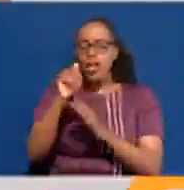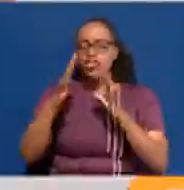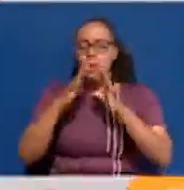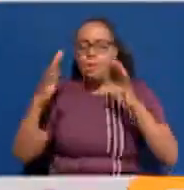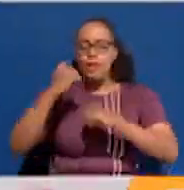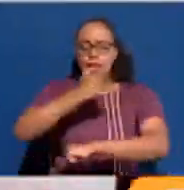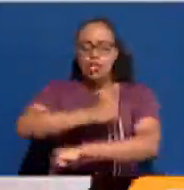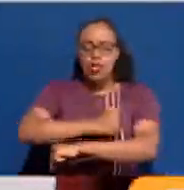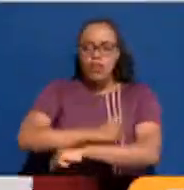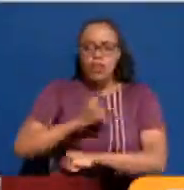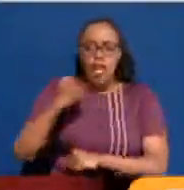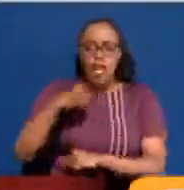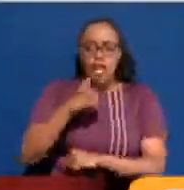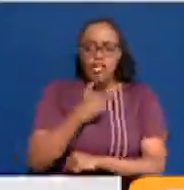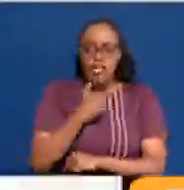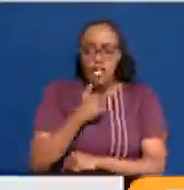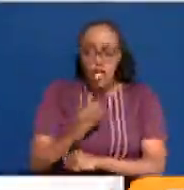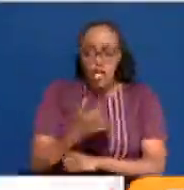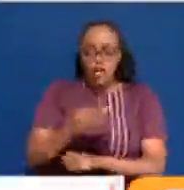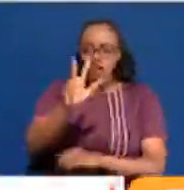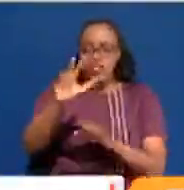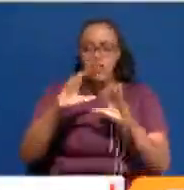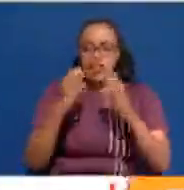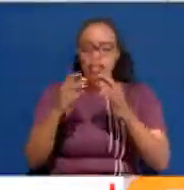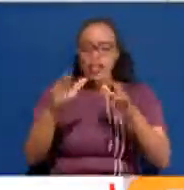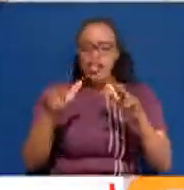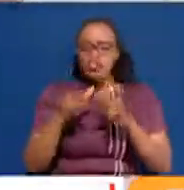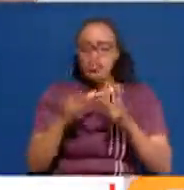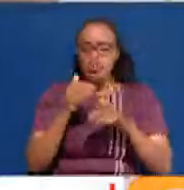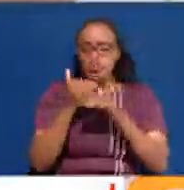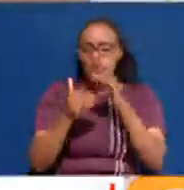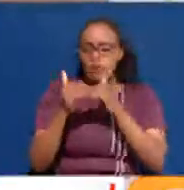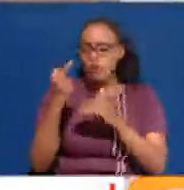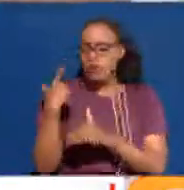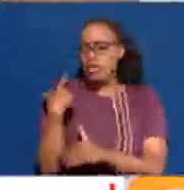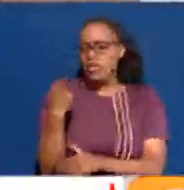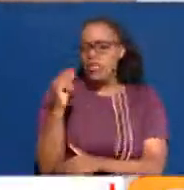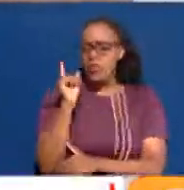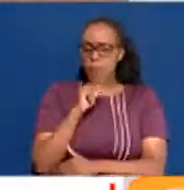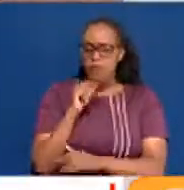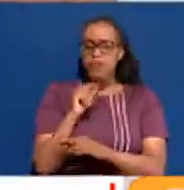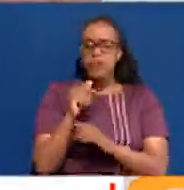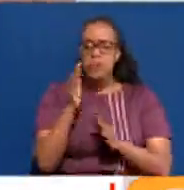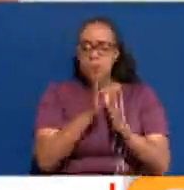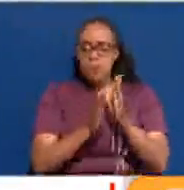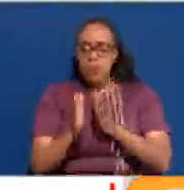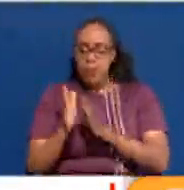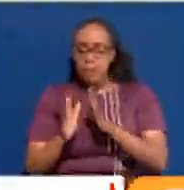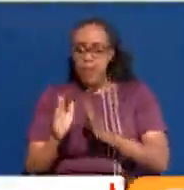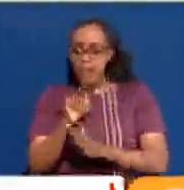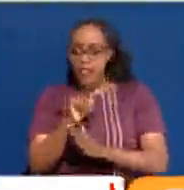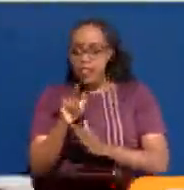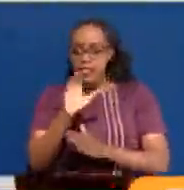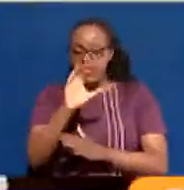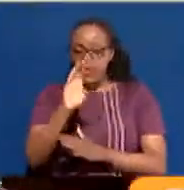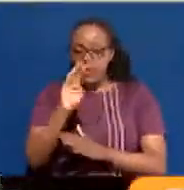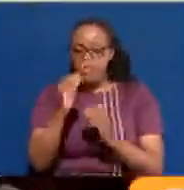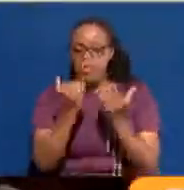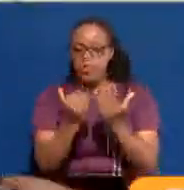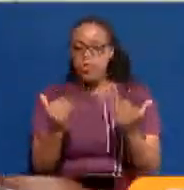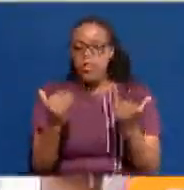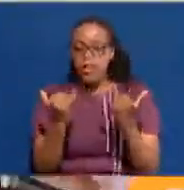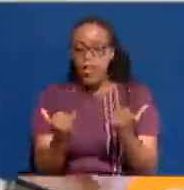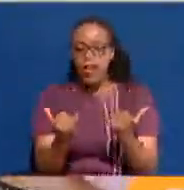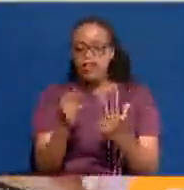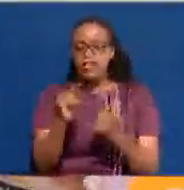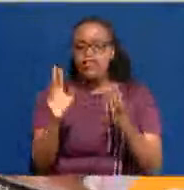schools. Na tuko na 3 classes yenye tulijenga juzi kujitayarisha kwa watoto wa CBC. Ndio hizi